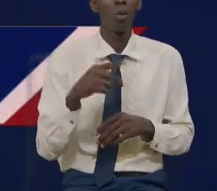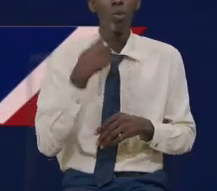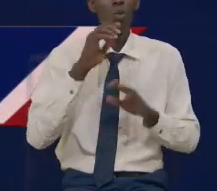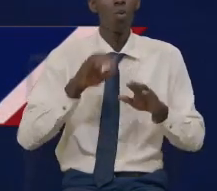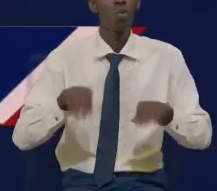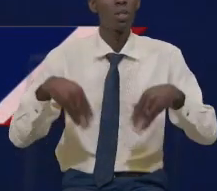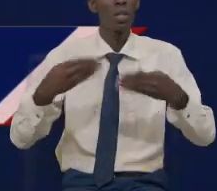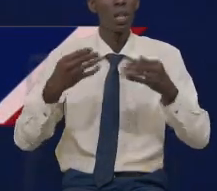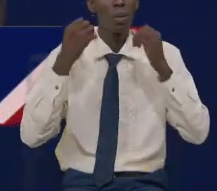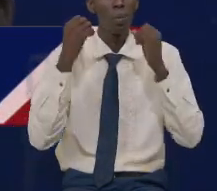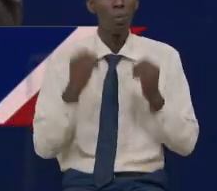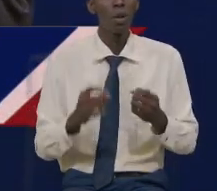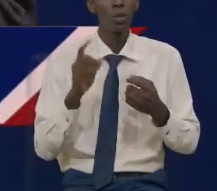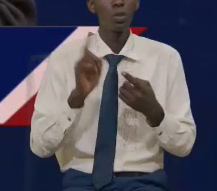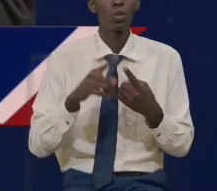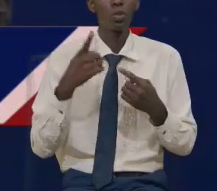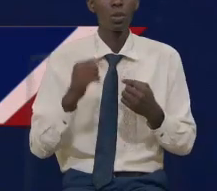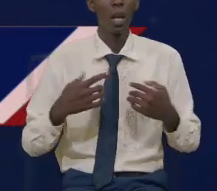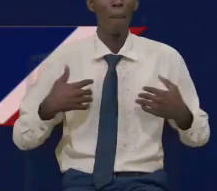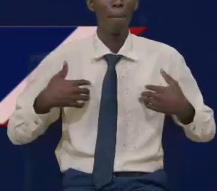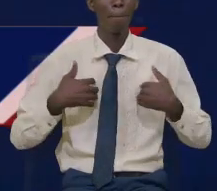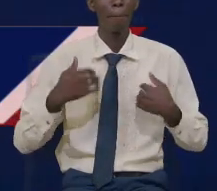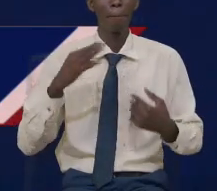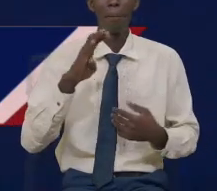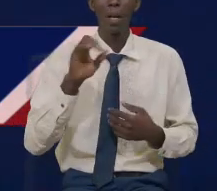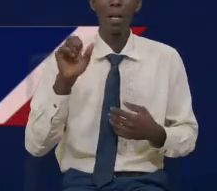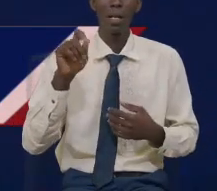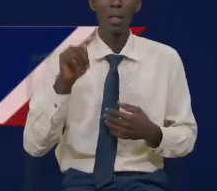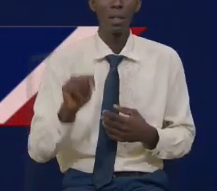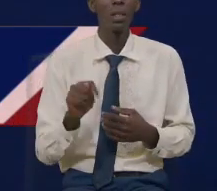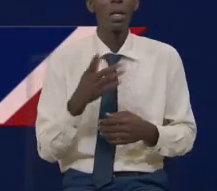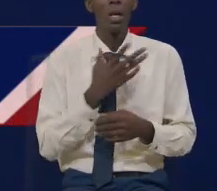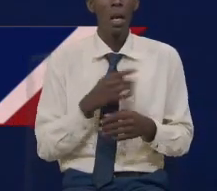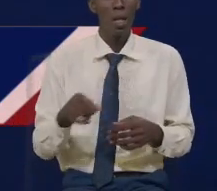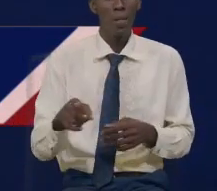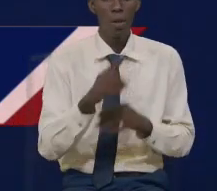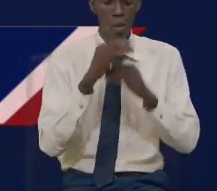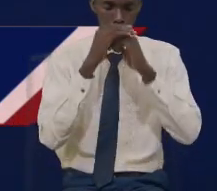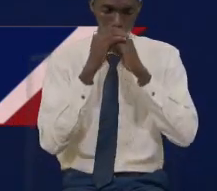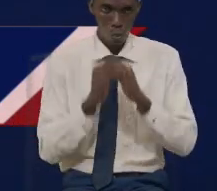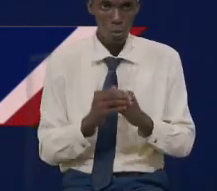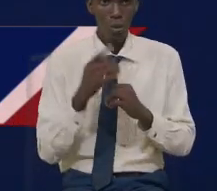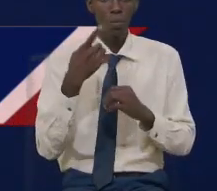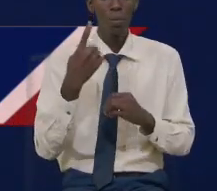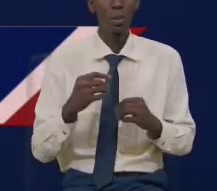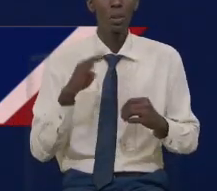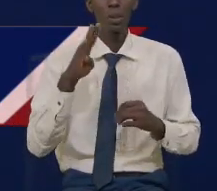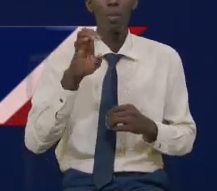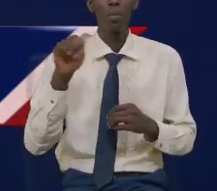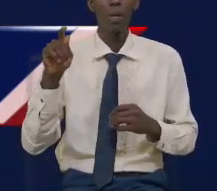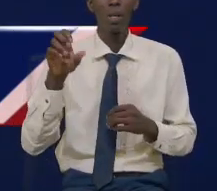which gave power unto the beast. And they worshipped the beast, saying,